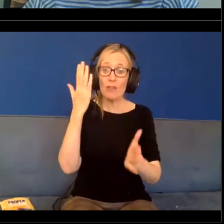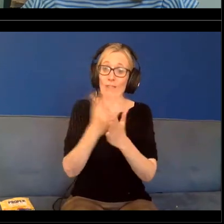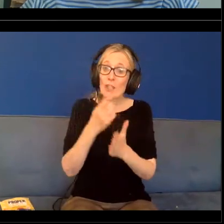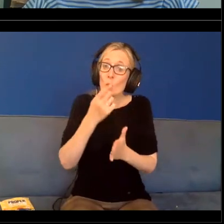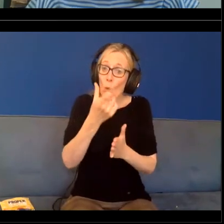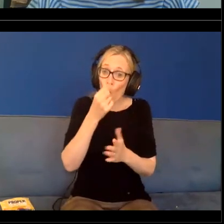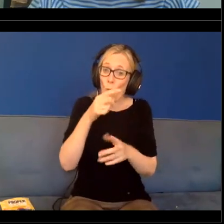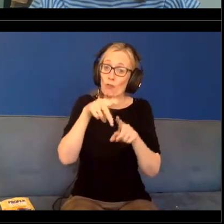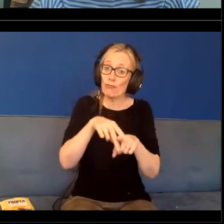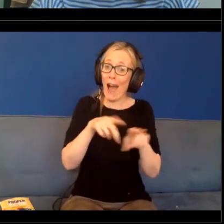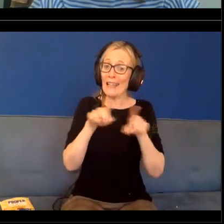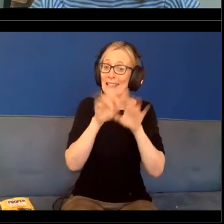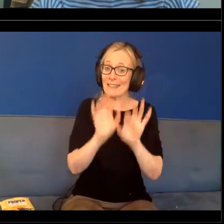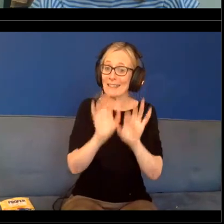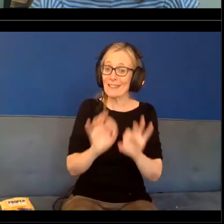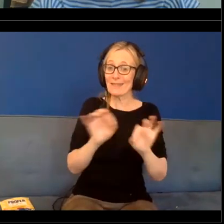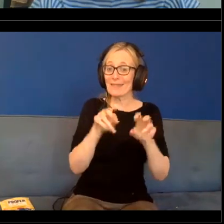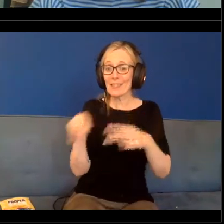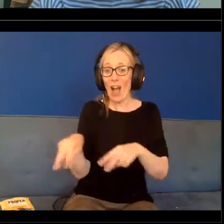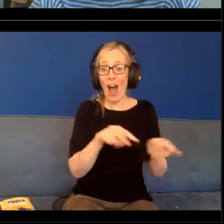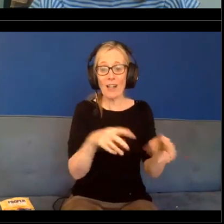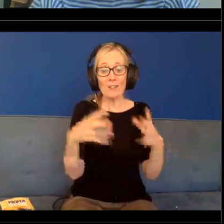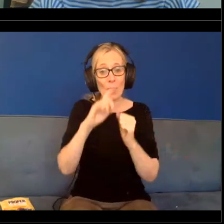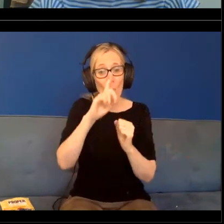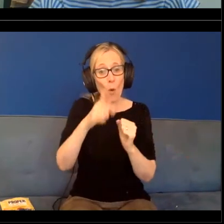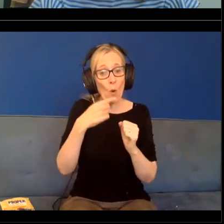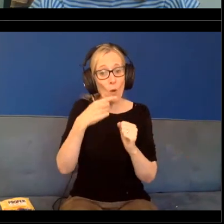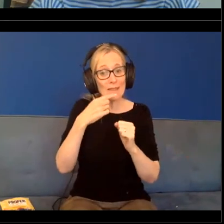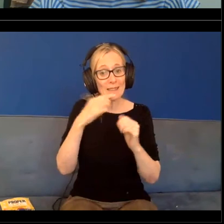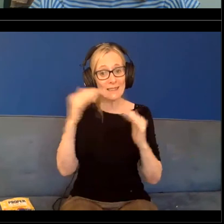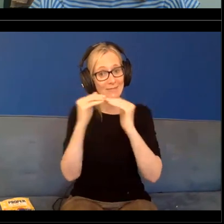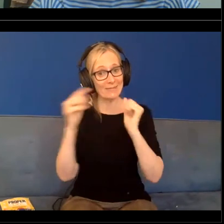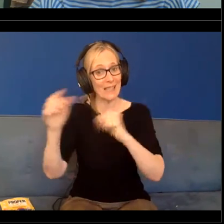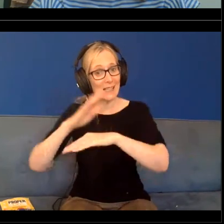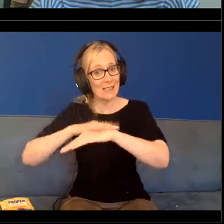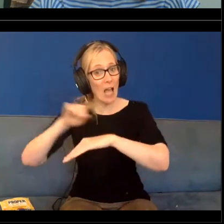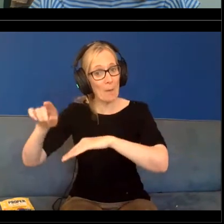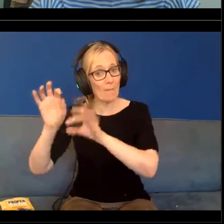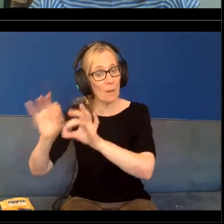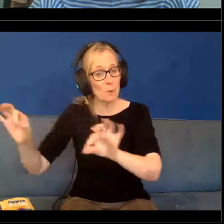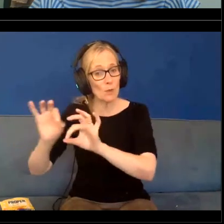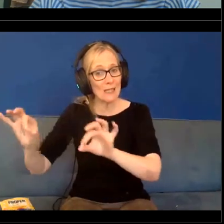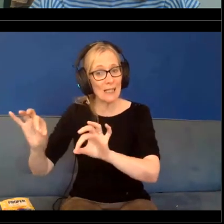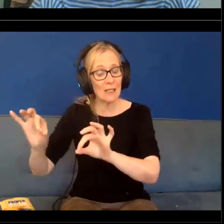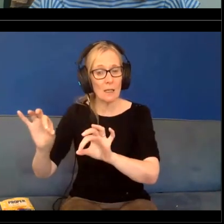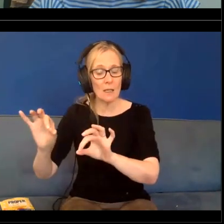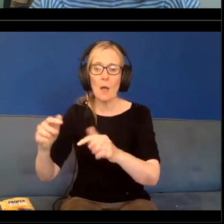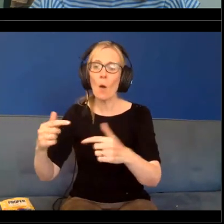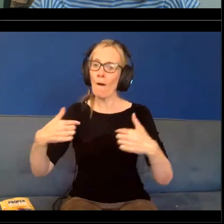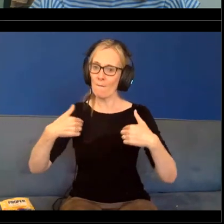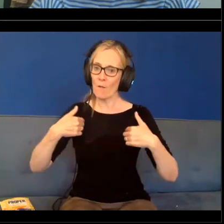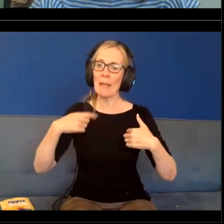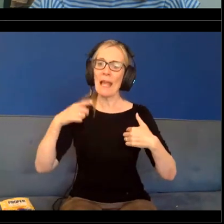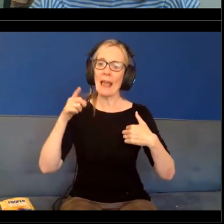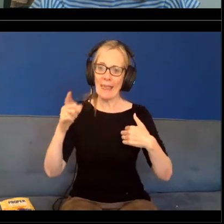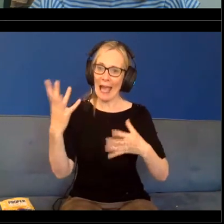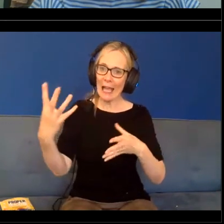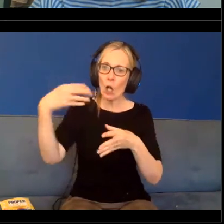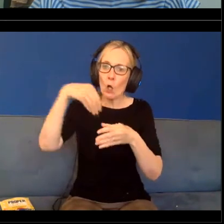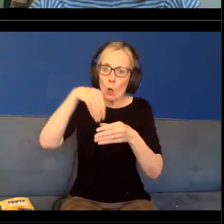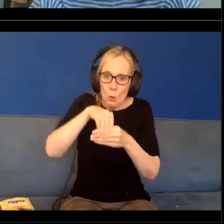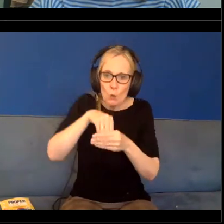horse in time to music. Those are the things that I think for me, inclusive practice means looking